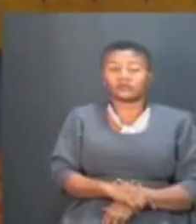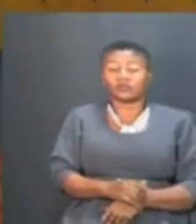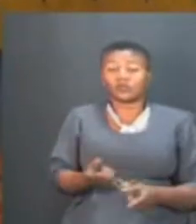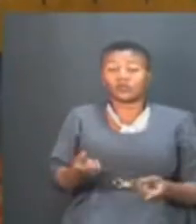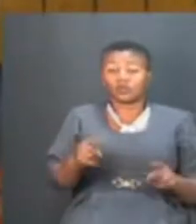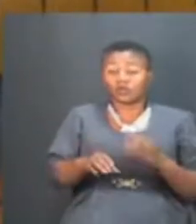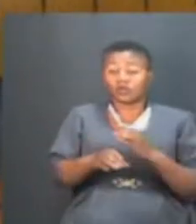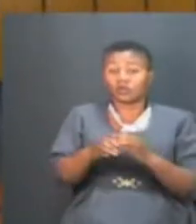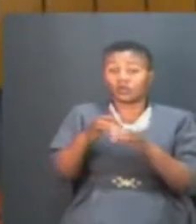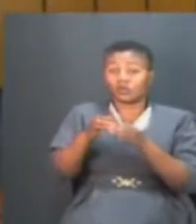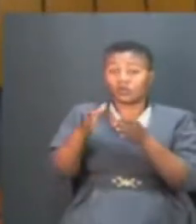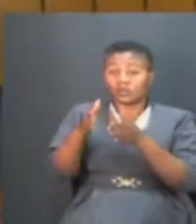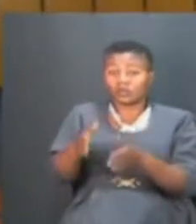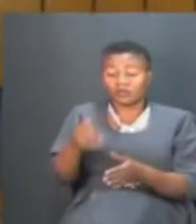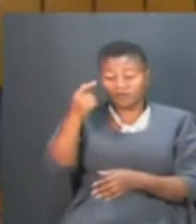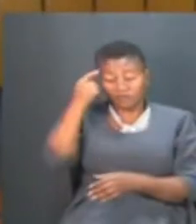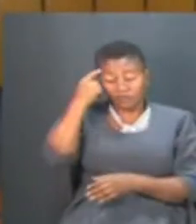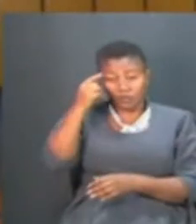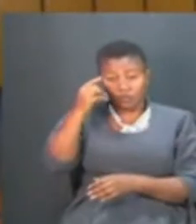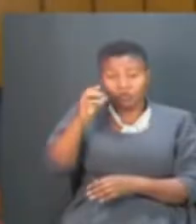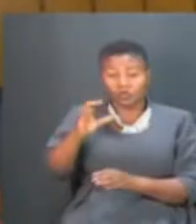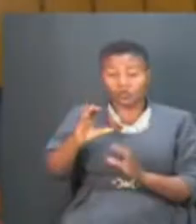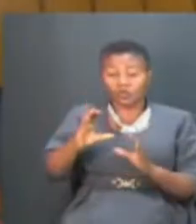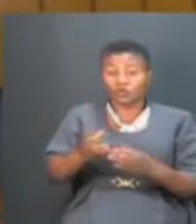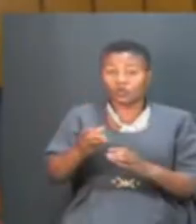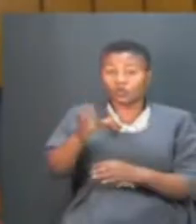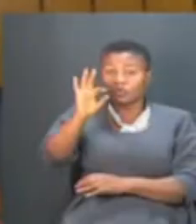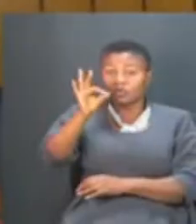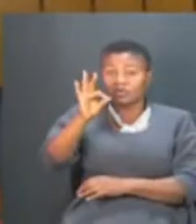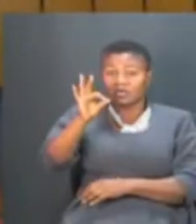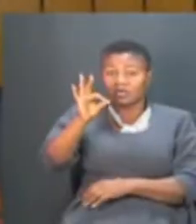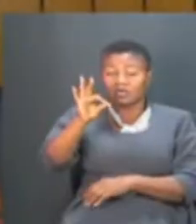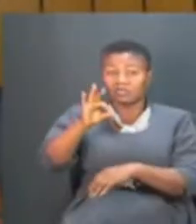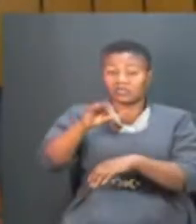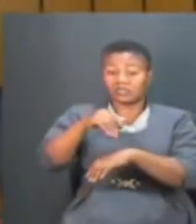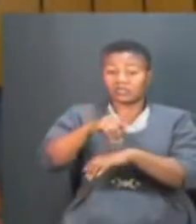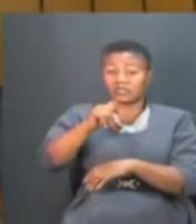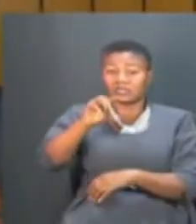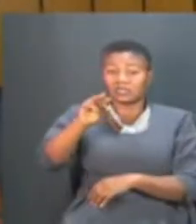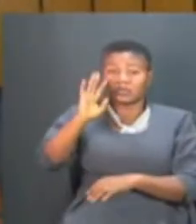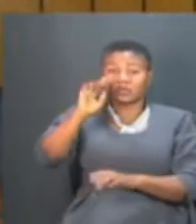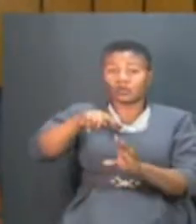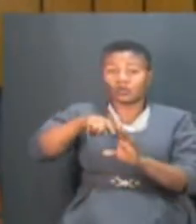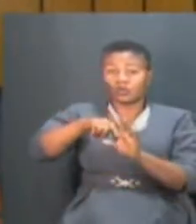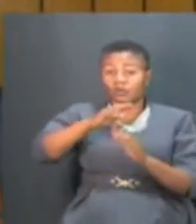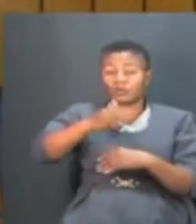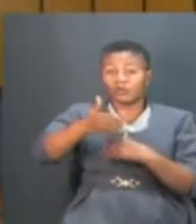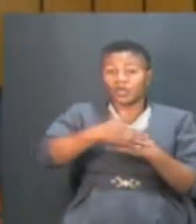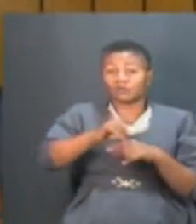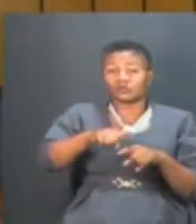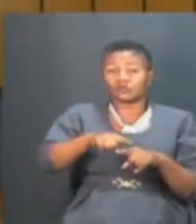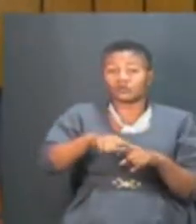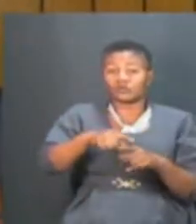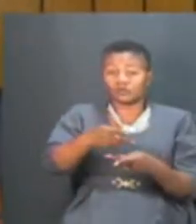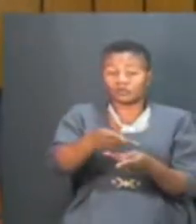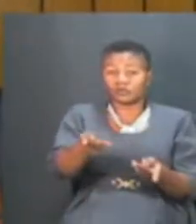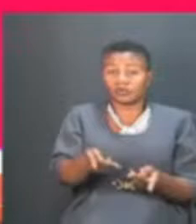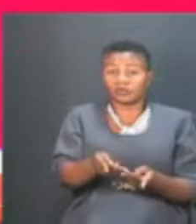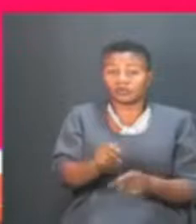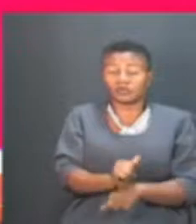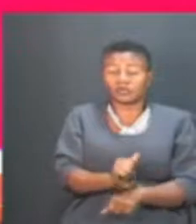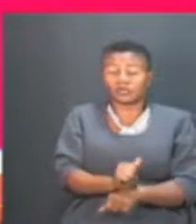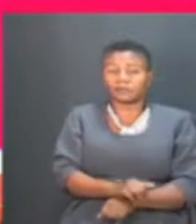contractor for the Community 9 Light Industrial Area Road Network will return to site. Thank you.